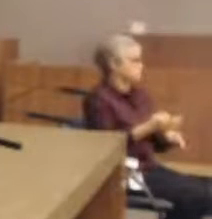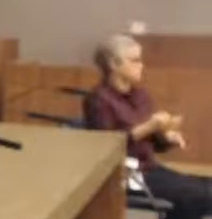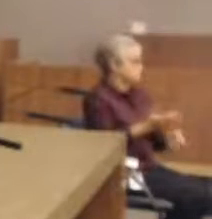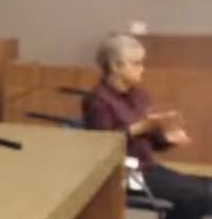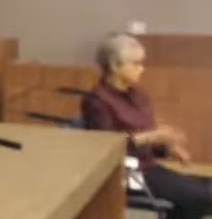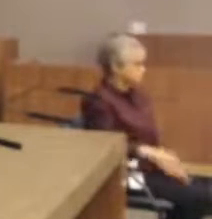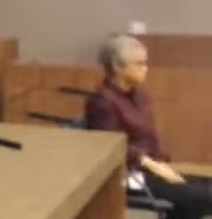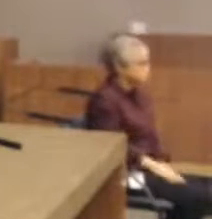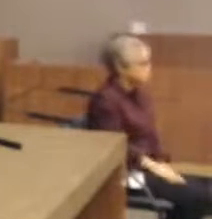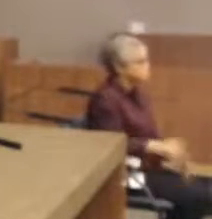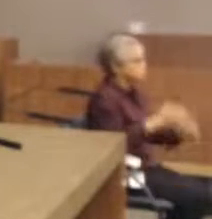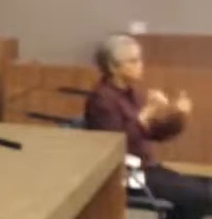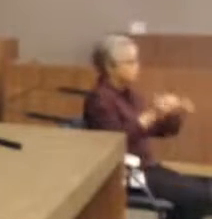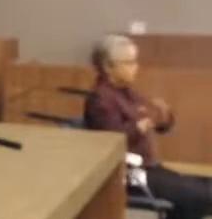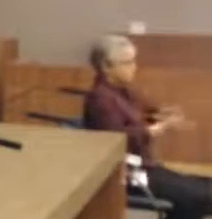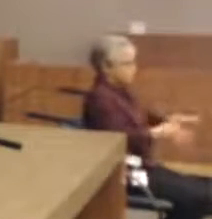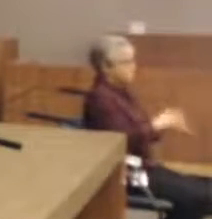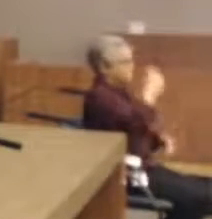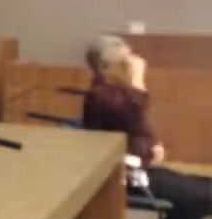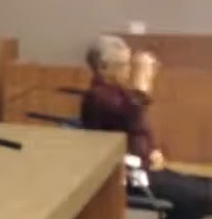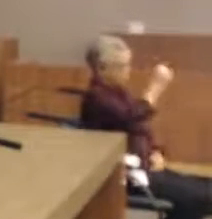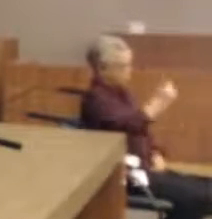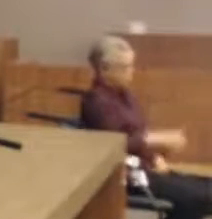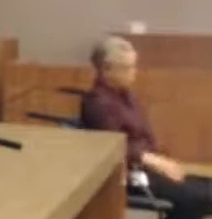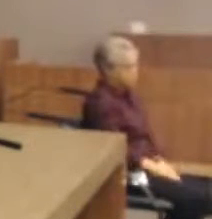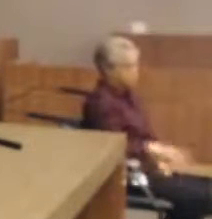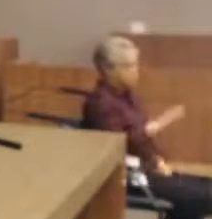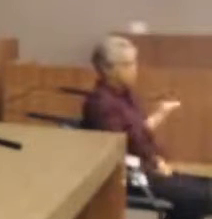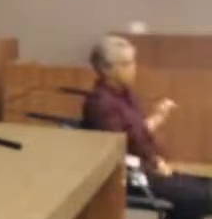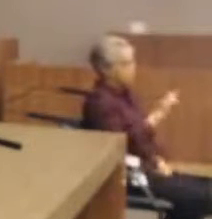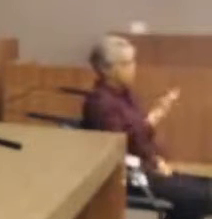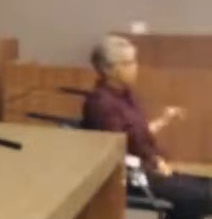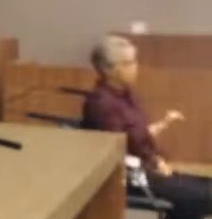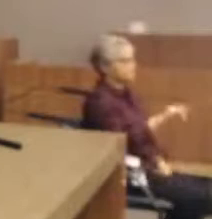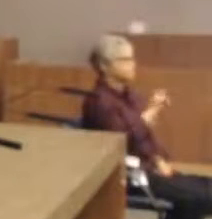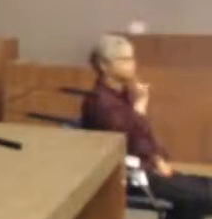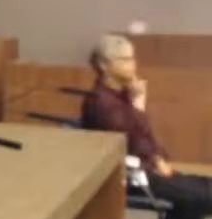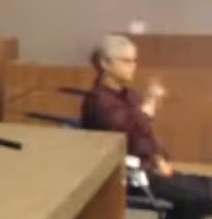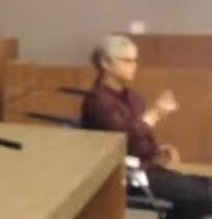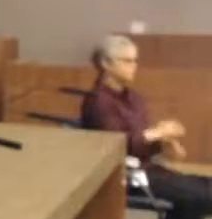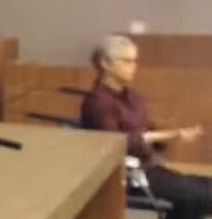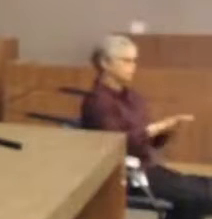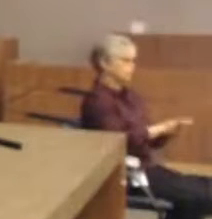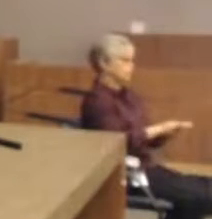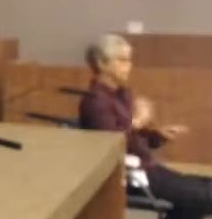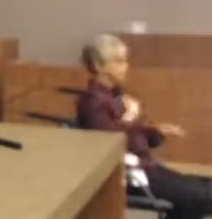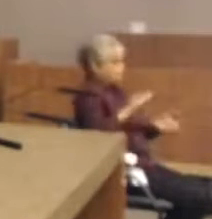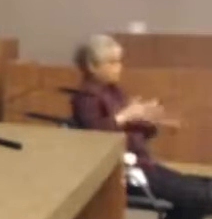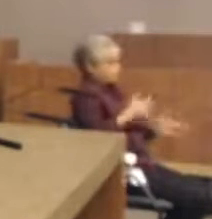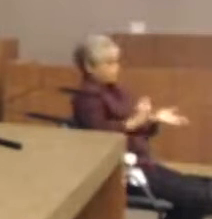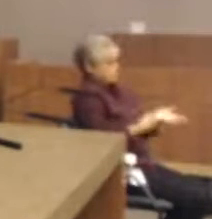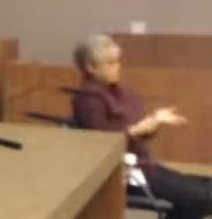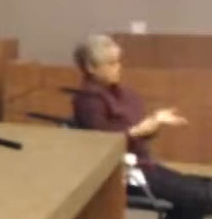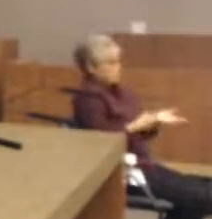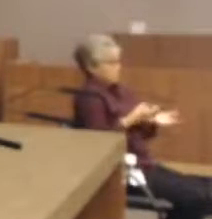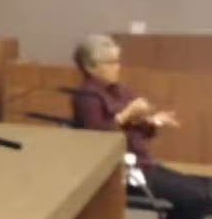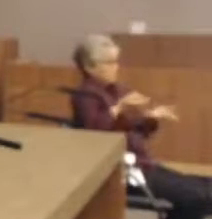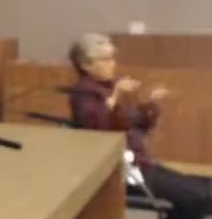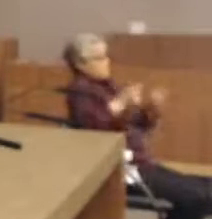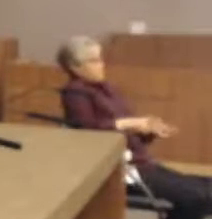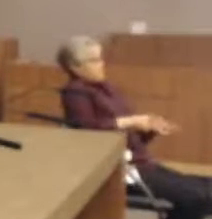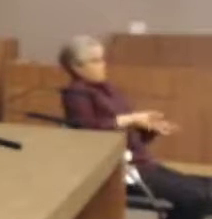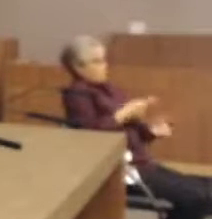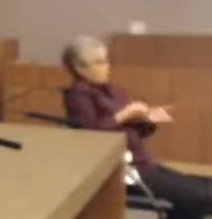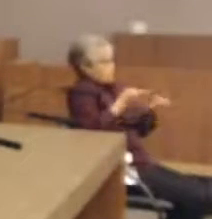talk about memory, because that's really important. So we've talked about sort of the event of the trauma. Now let's talk about what's happening when we're